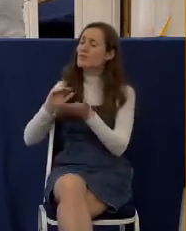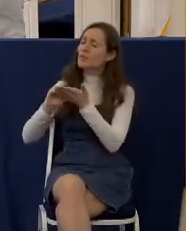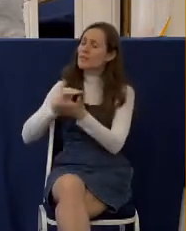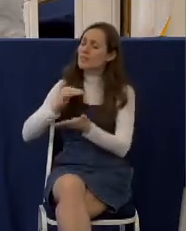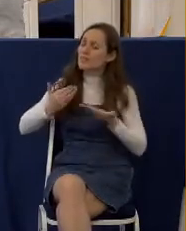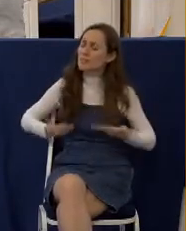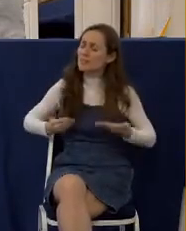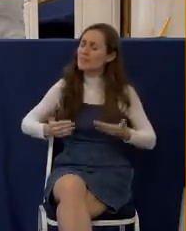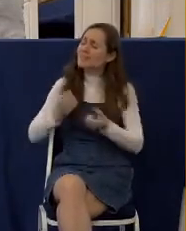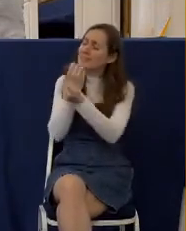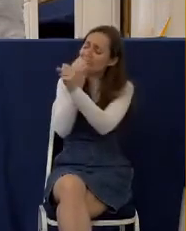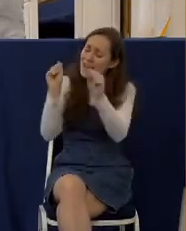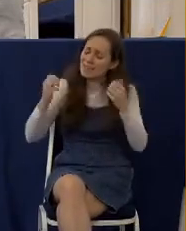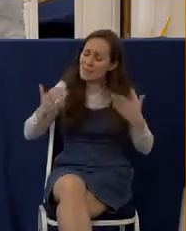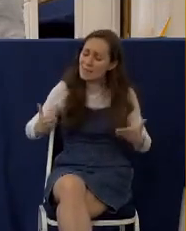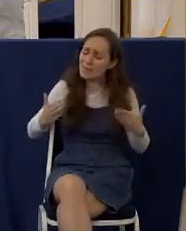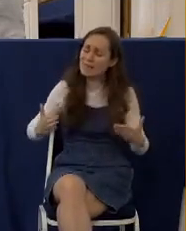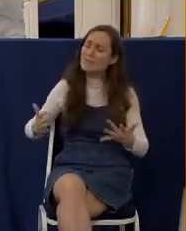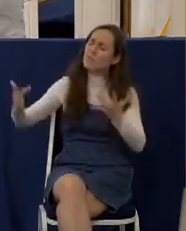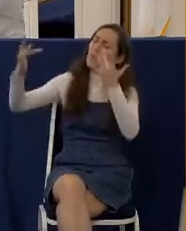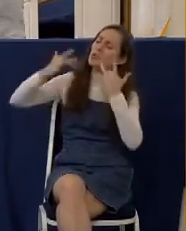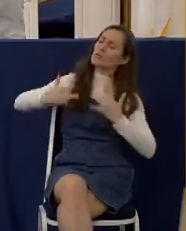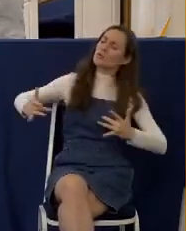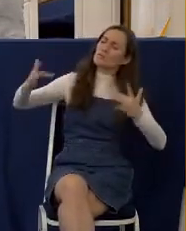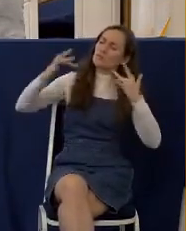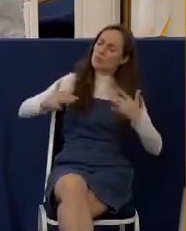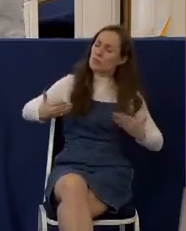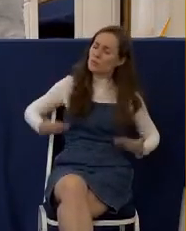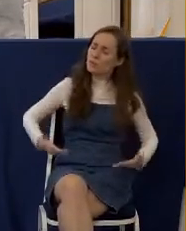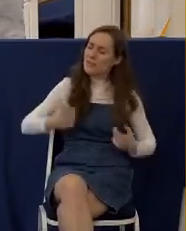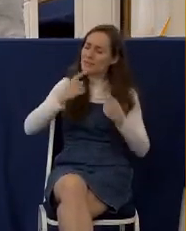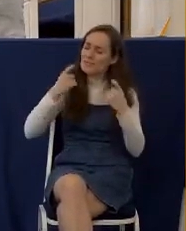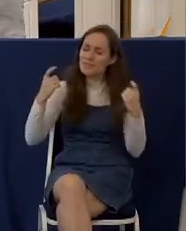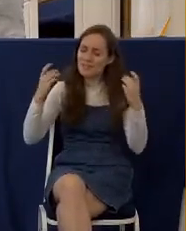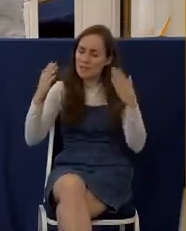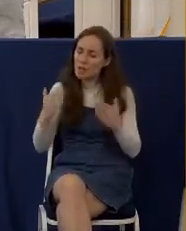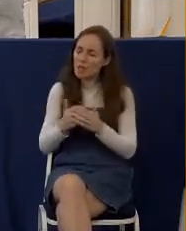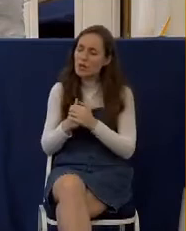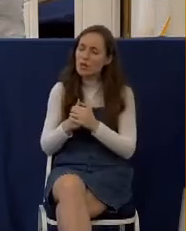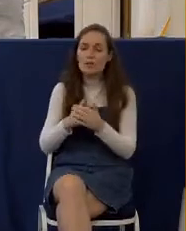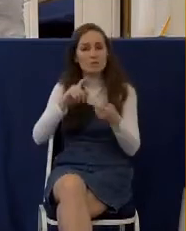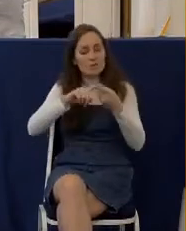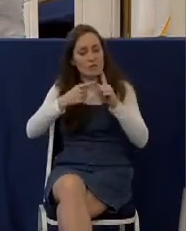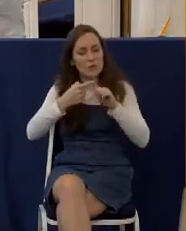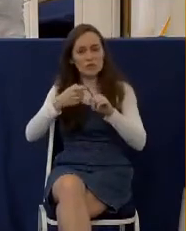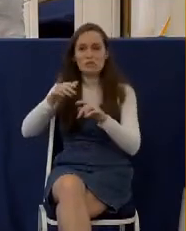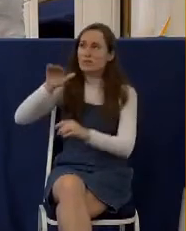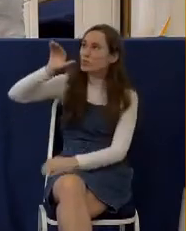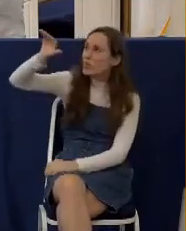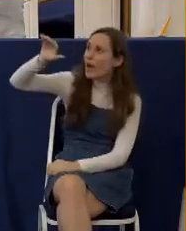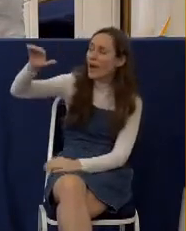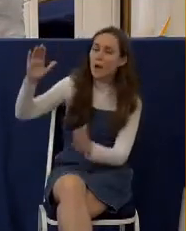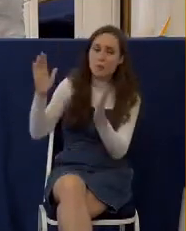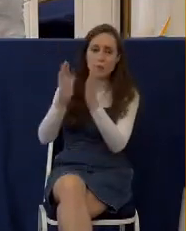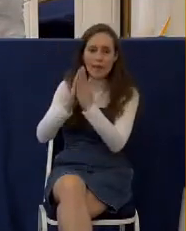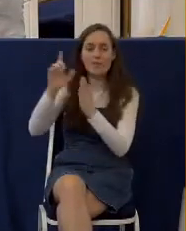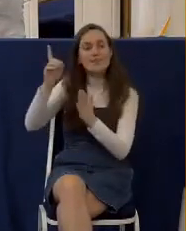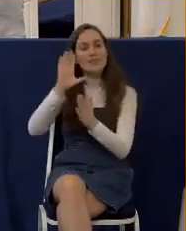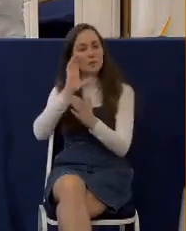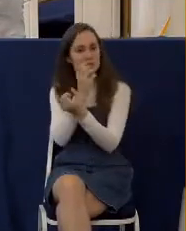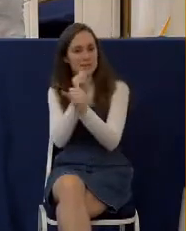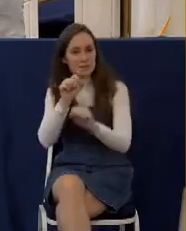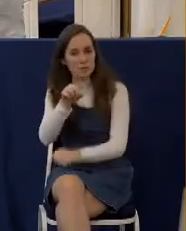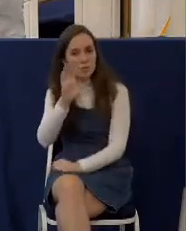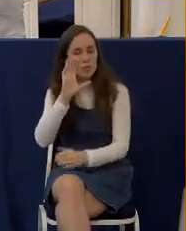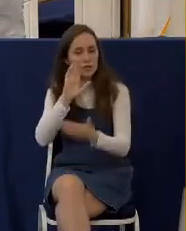me. Be merciful to me, a sinner. Friend, cry out in prayer, and you know what? He'll save you, he'll forgive you, he'll